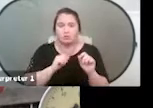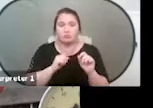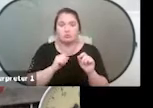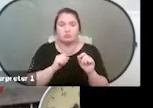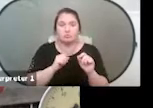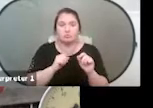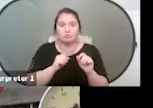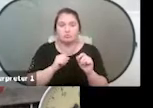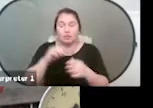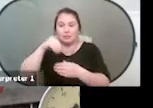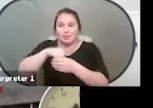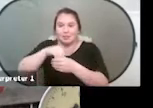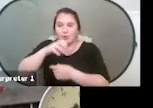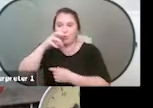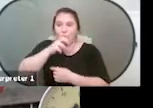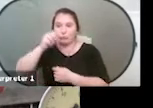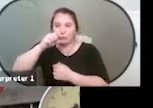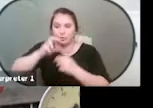older buildings.